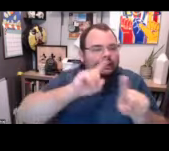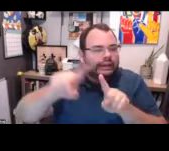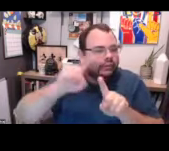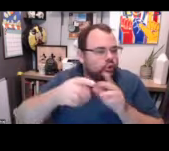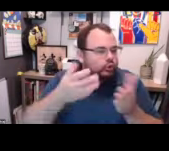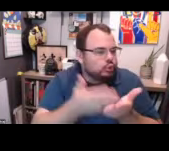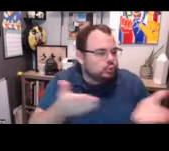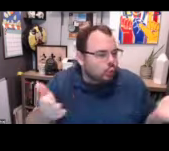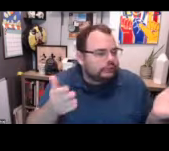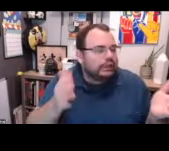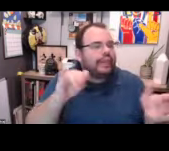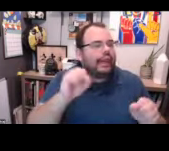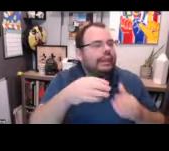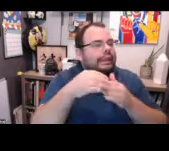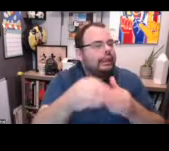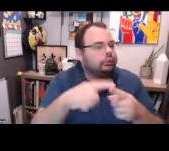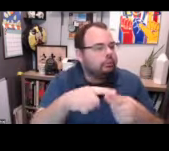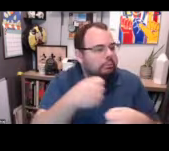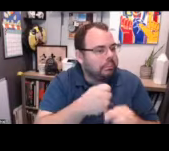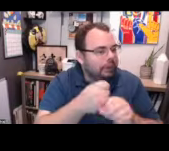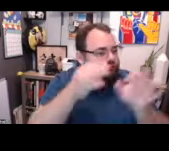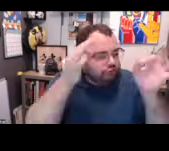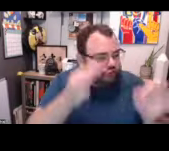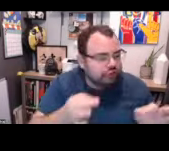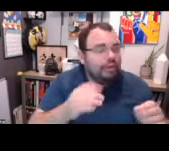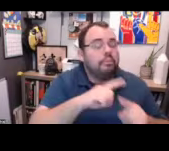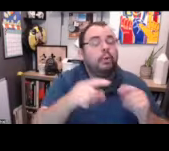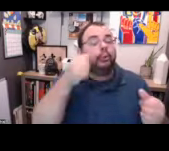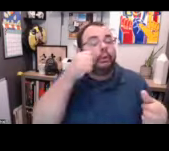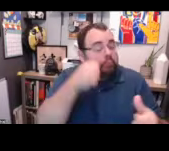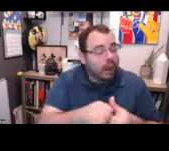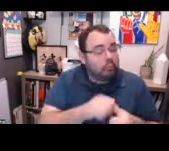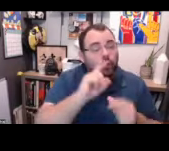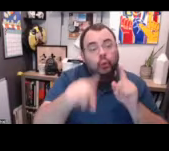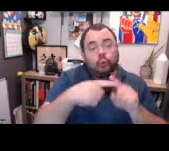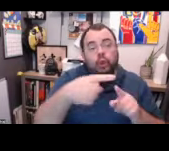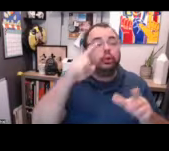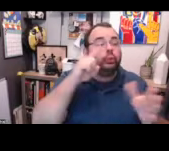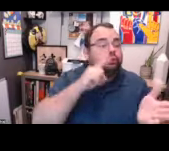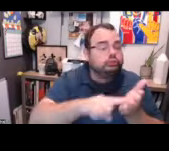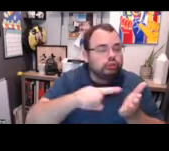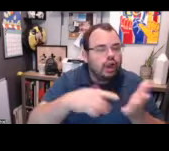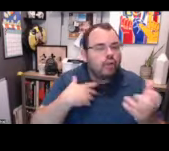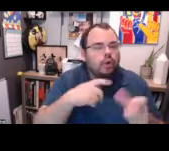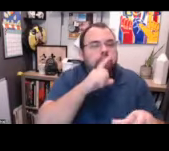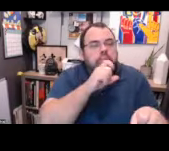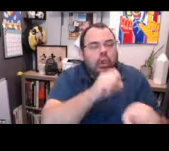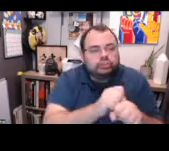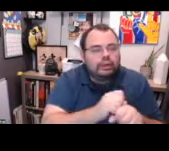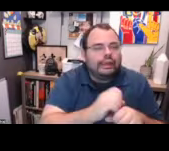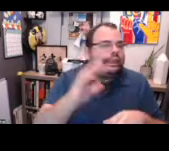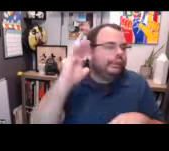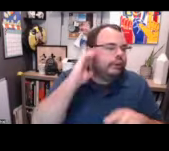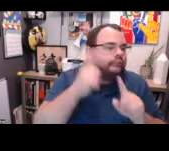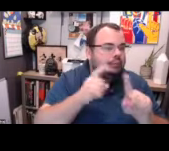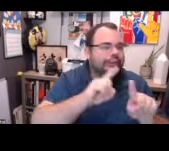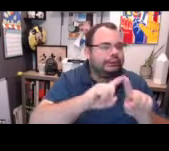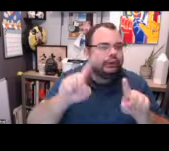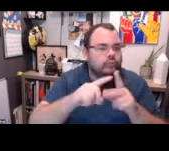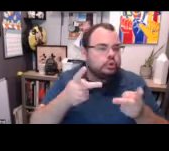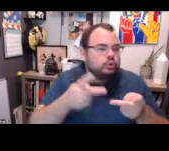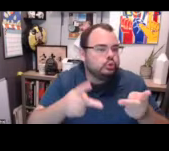own research, find out the different things and resources that would lead you to make the decision that you is best for you. I want to